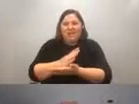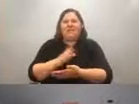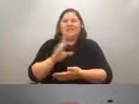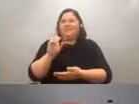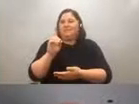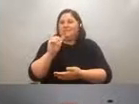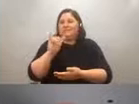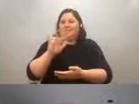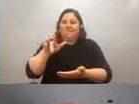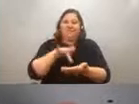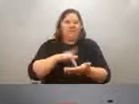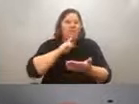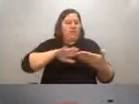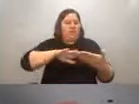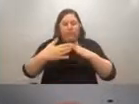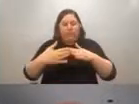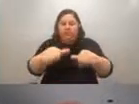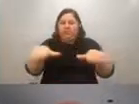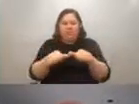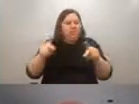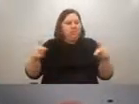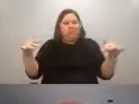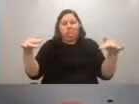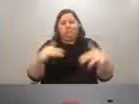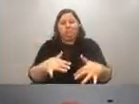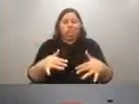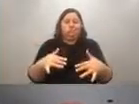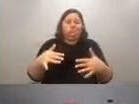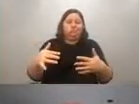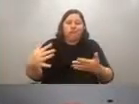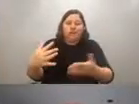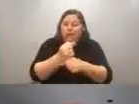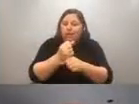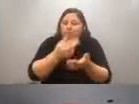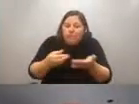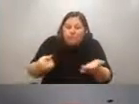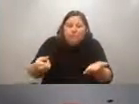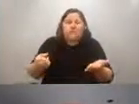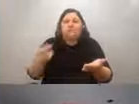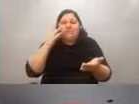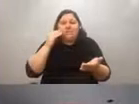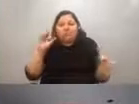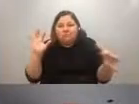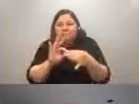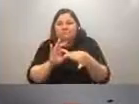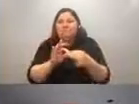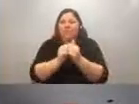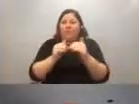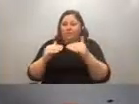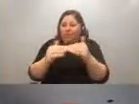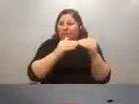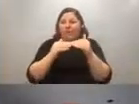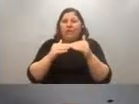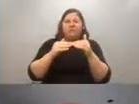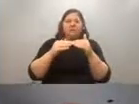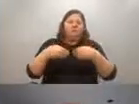is a community space to really gather um get resources ex experience connection with peers and providers